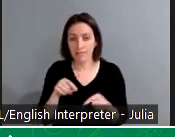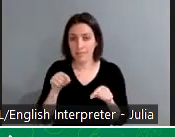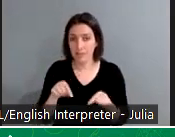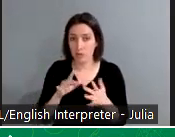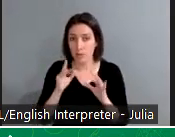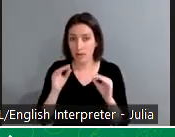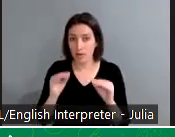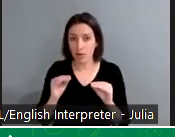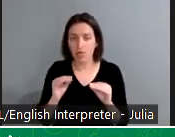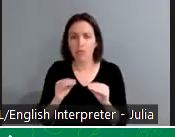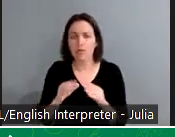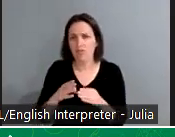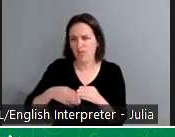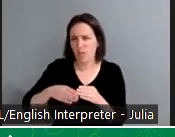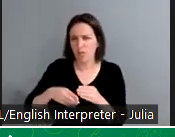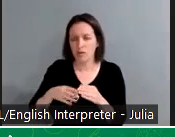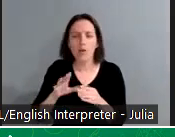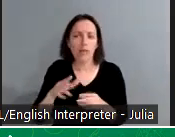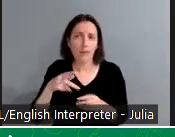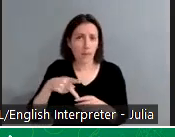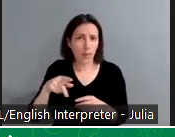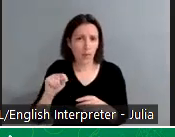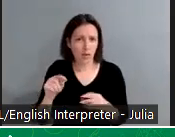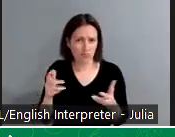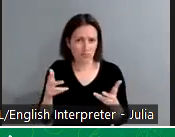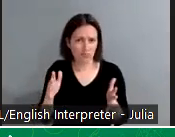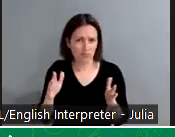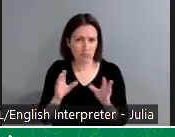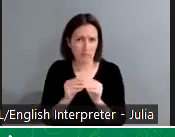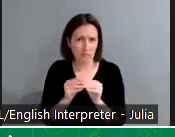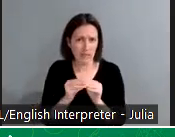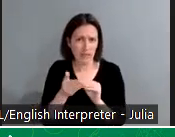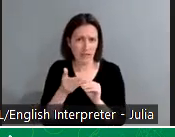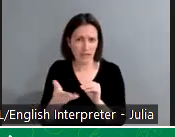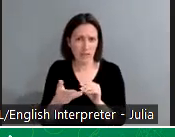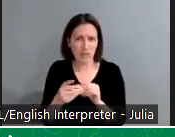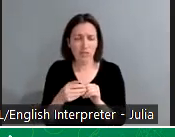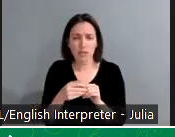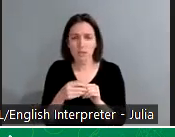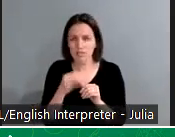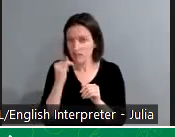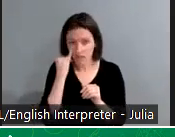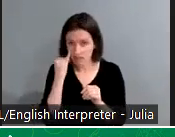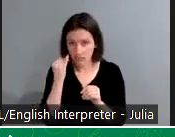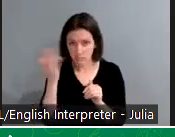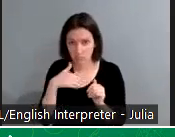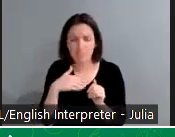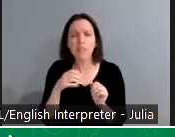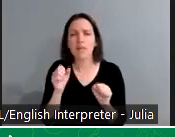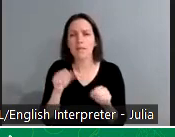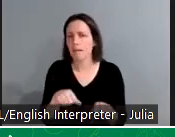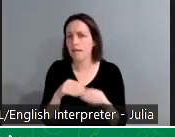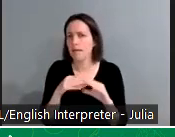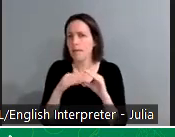provide, well, the PowerPoint should actually be in the meeting invitation, but if you do not see them, we can email it out as